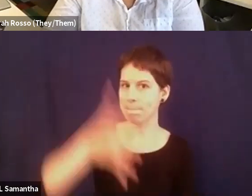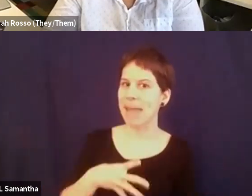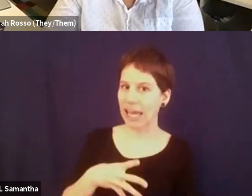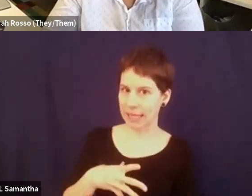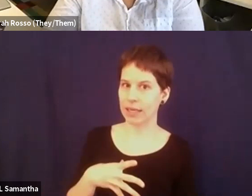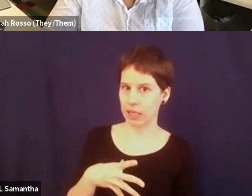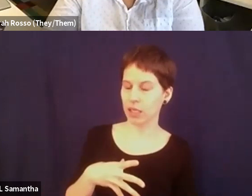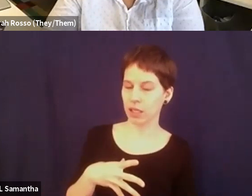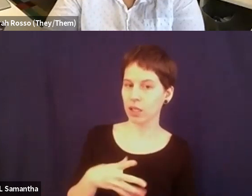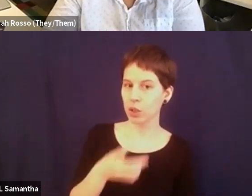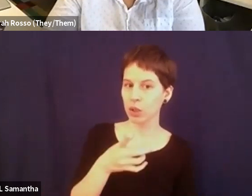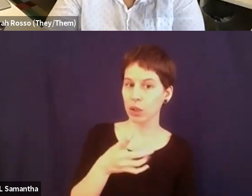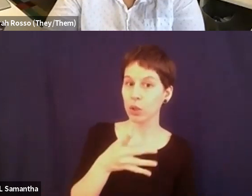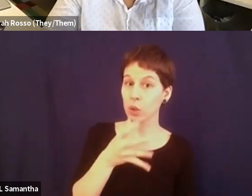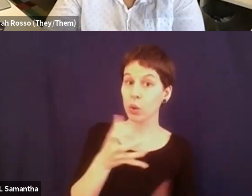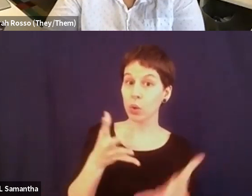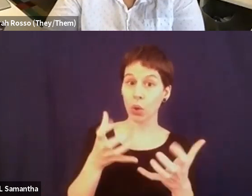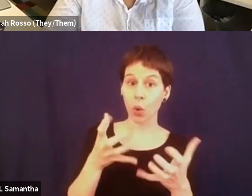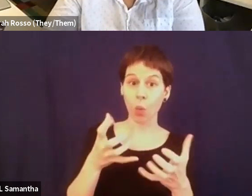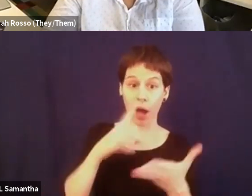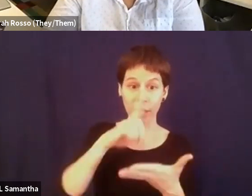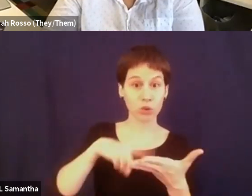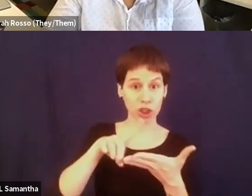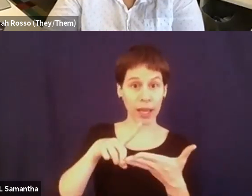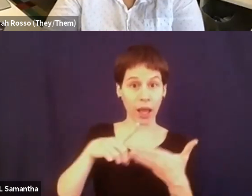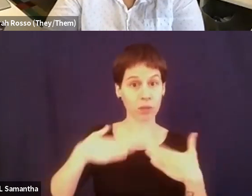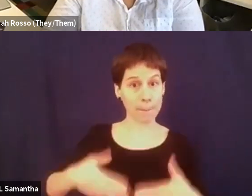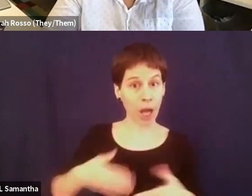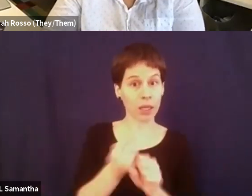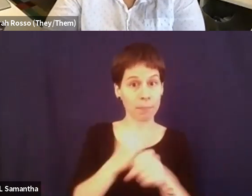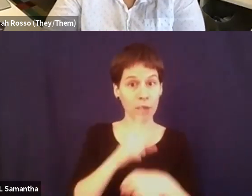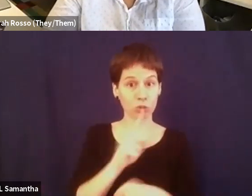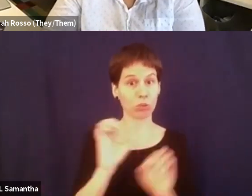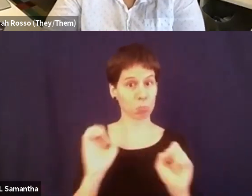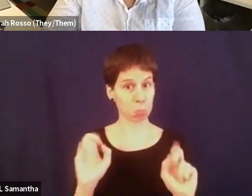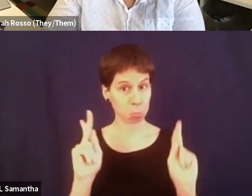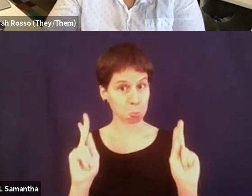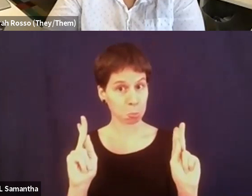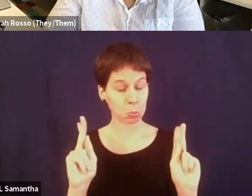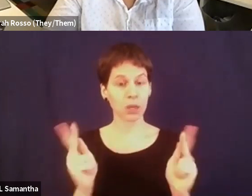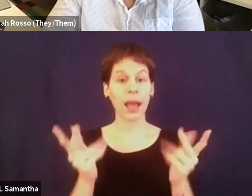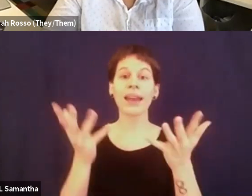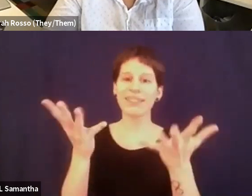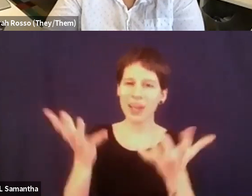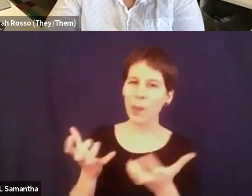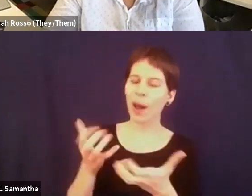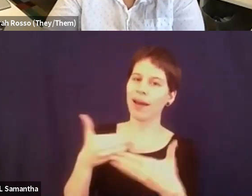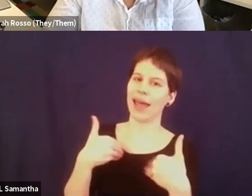to, first of all, check out if everything's okay, and to if they want to have a baby.